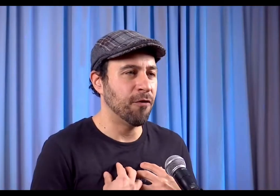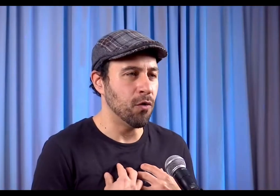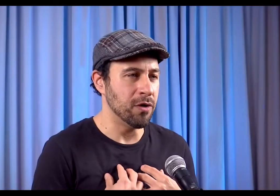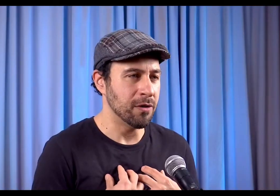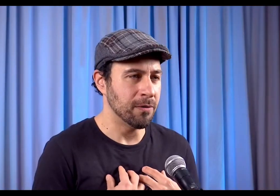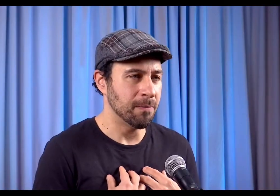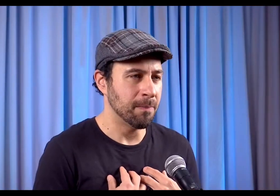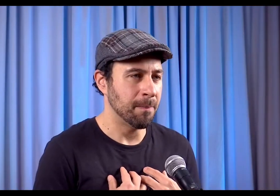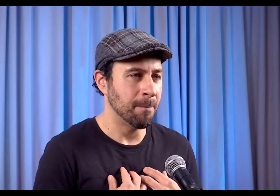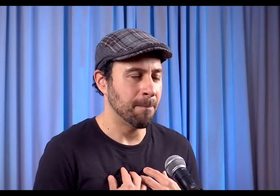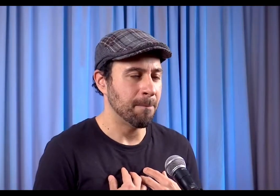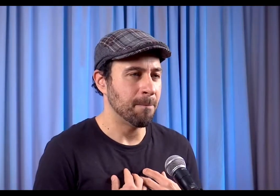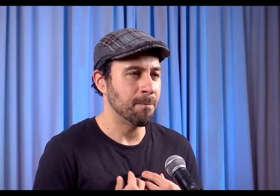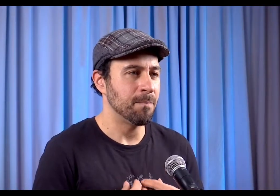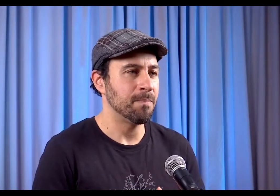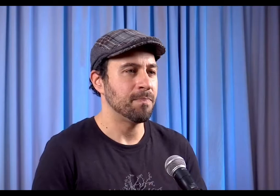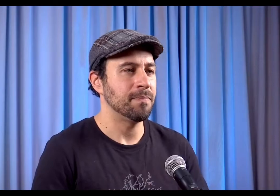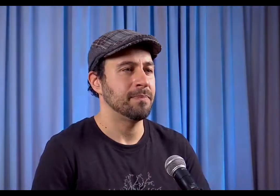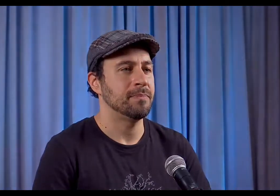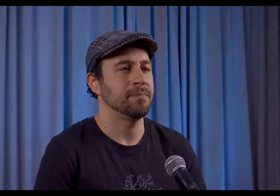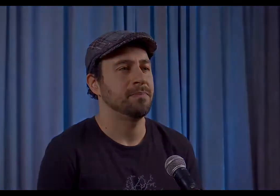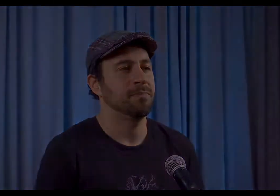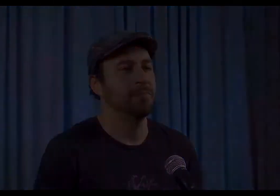for my food.